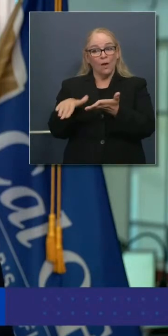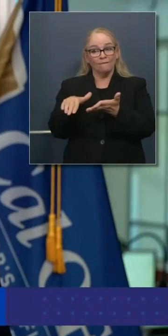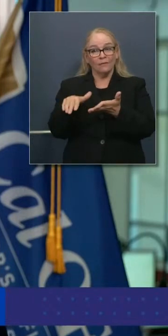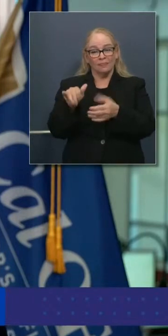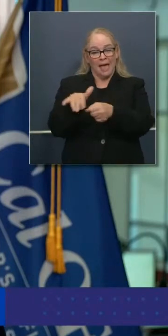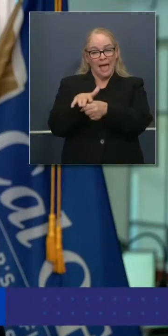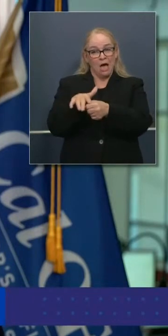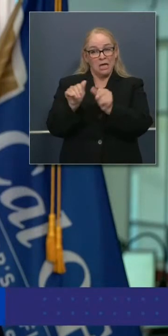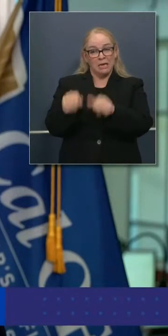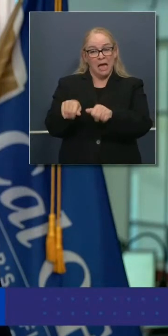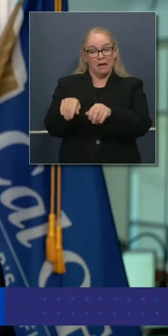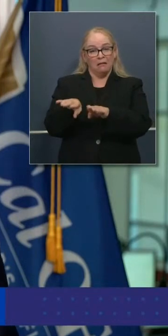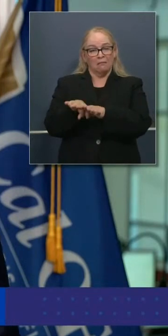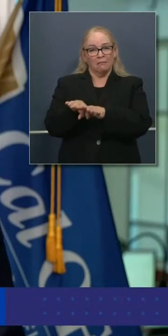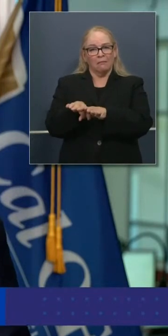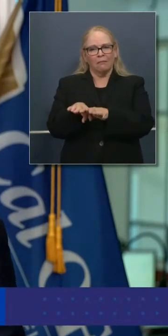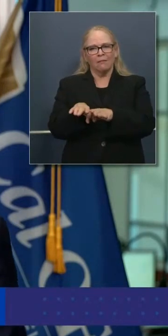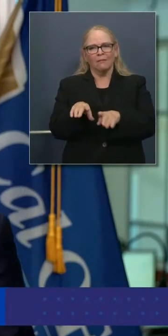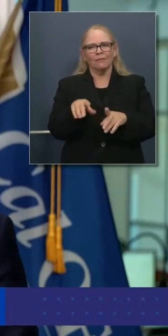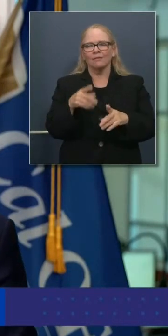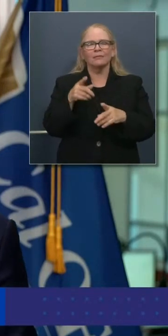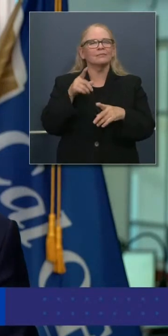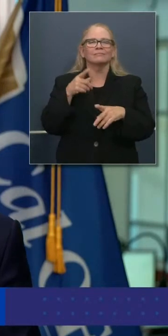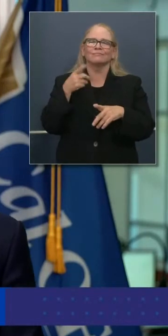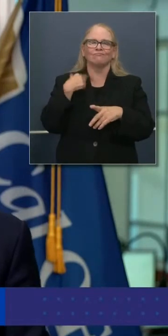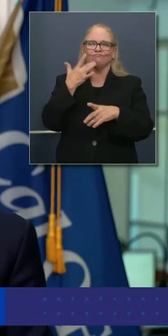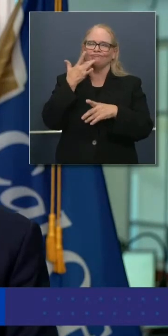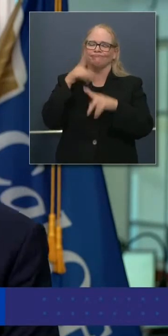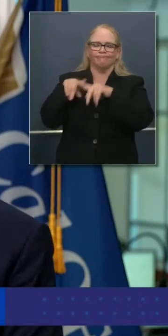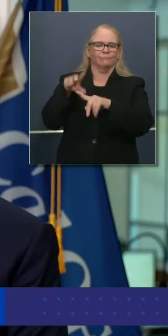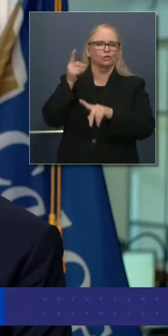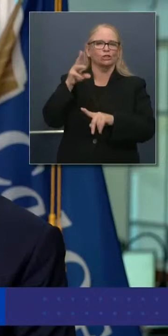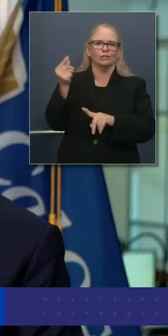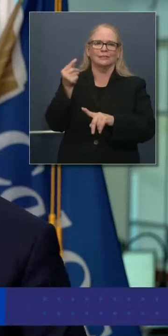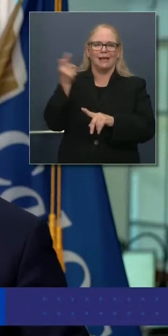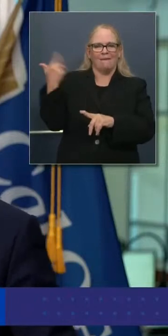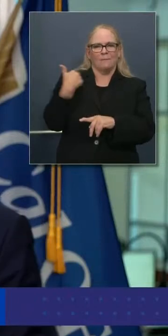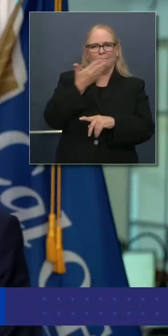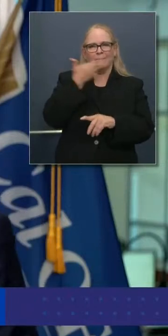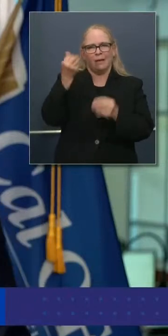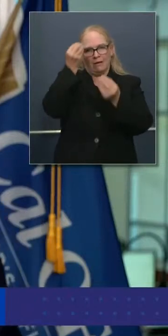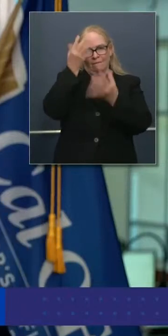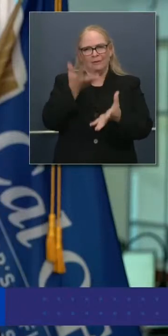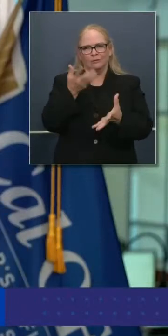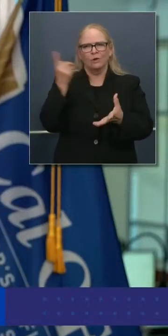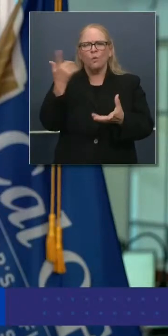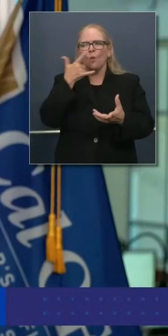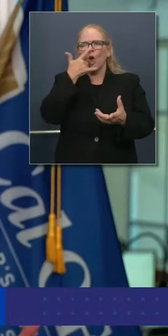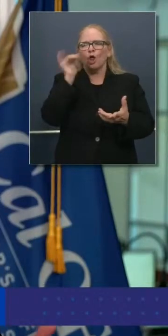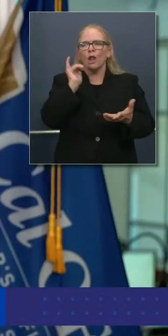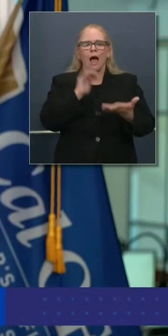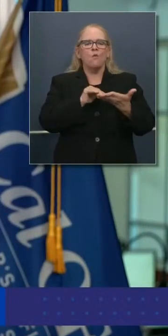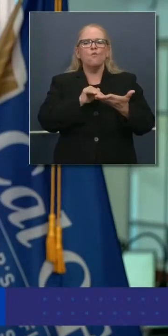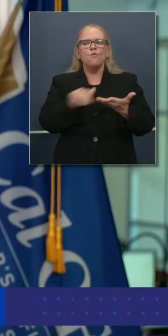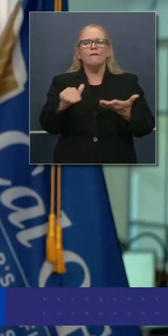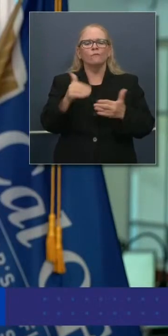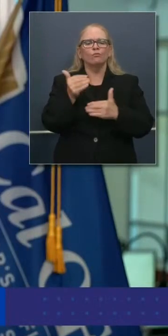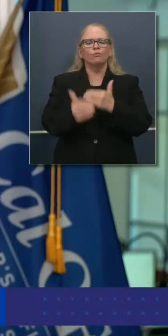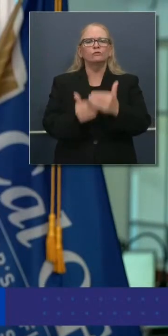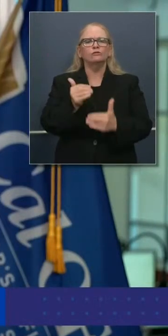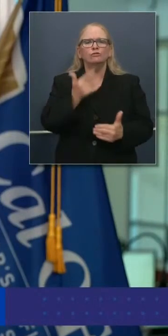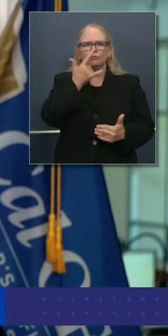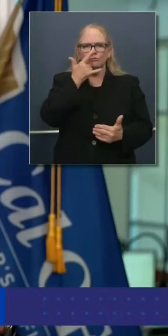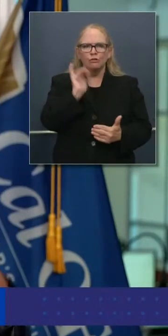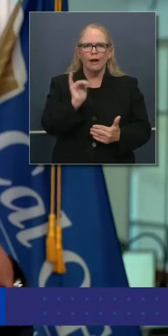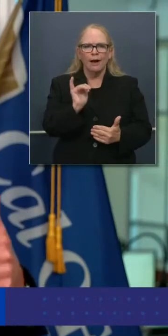about that a little bit more in terms of what you can expect from that waiver process within a county as large in particular is